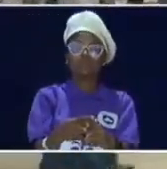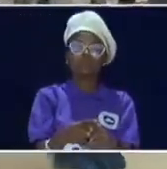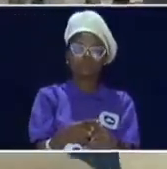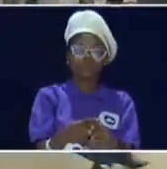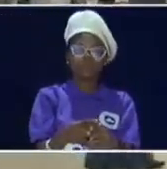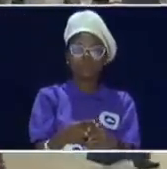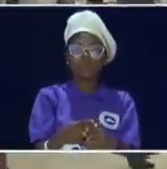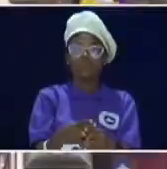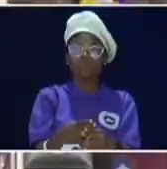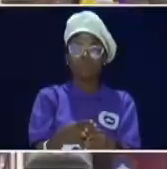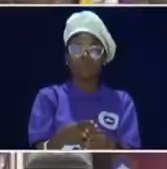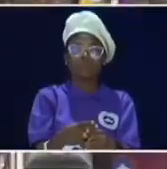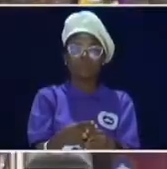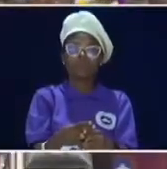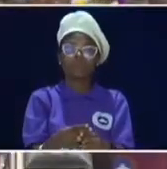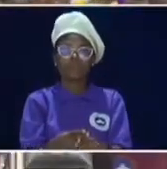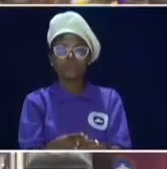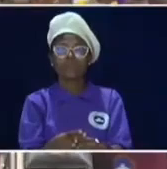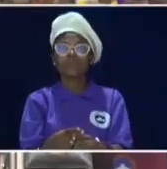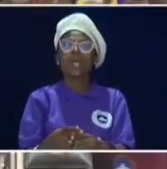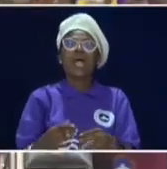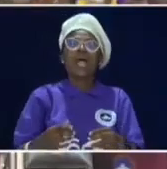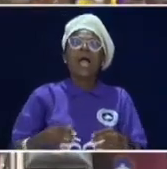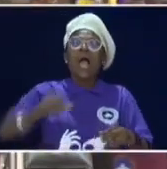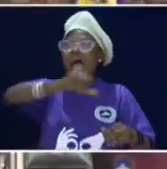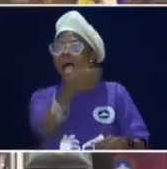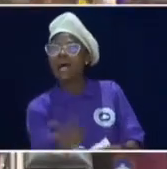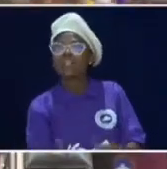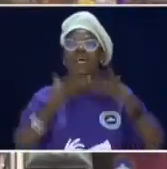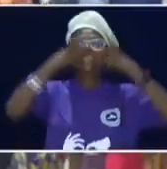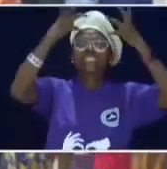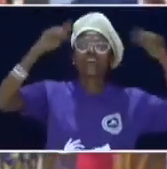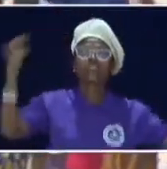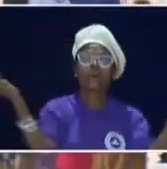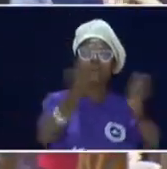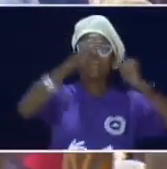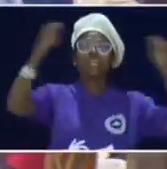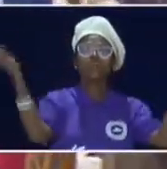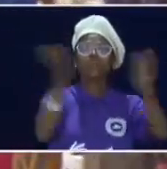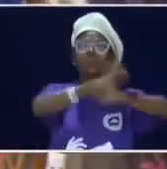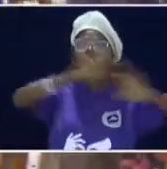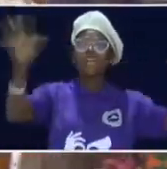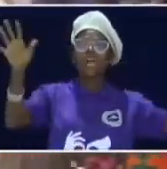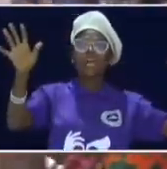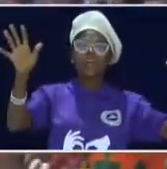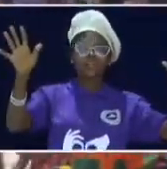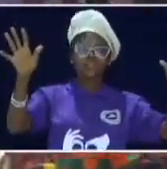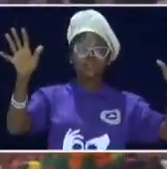anointing. Another shout of hallelujah. Hallelujah.